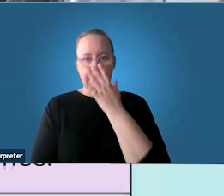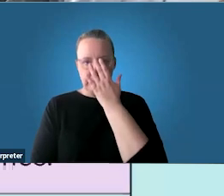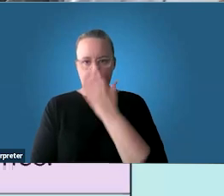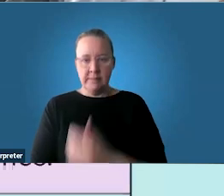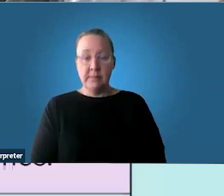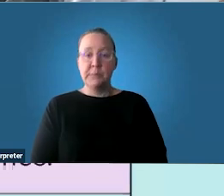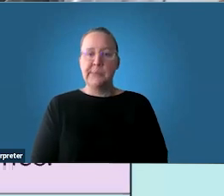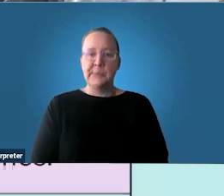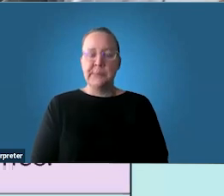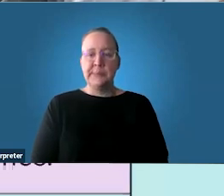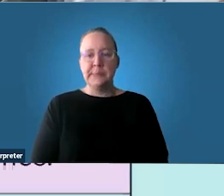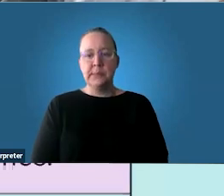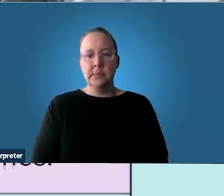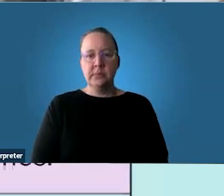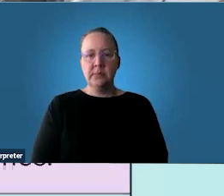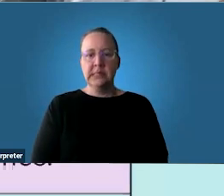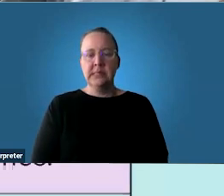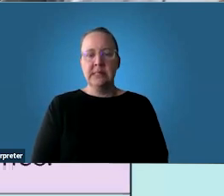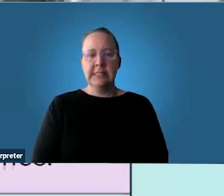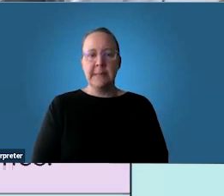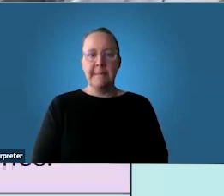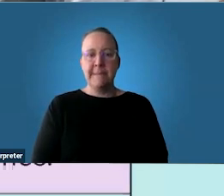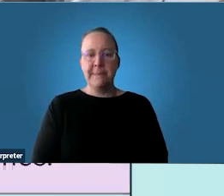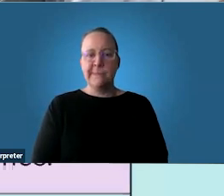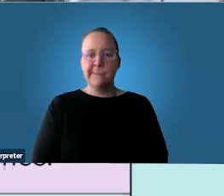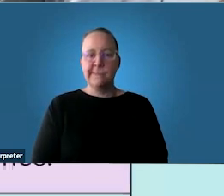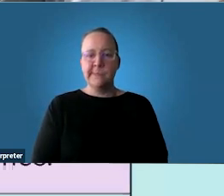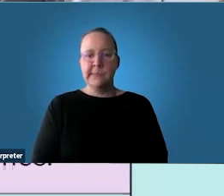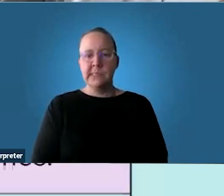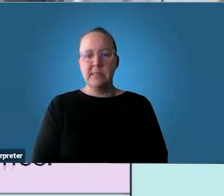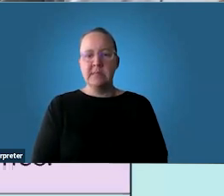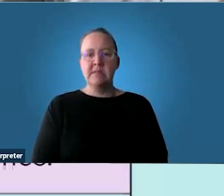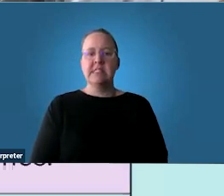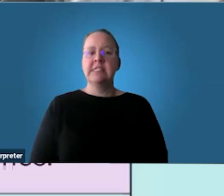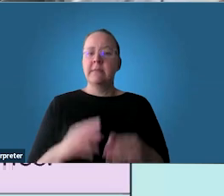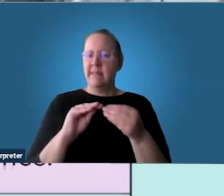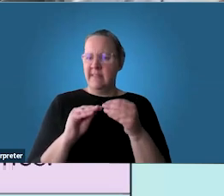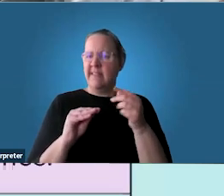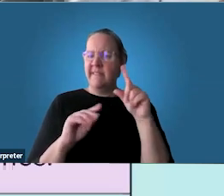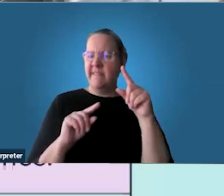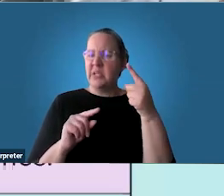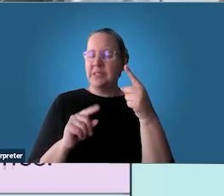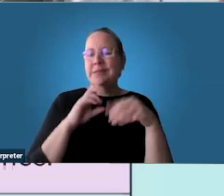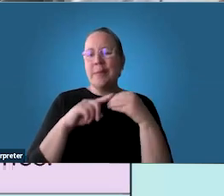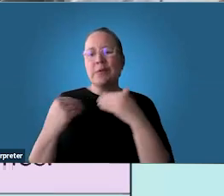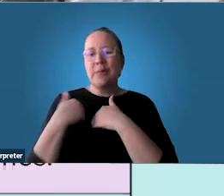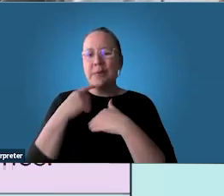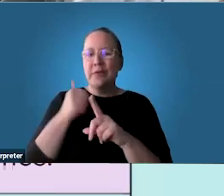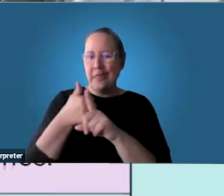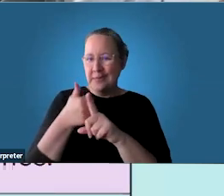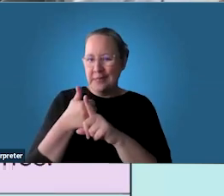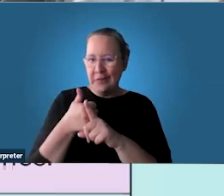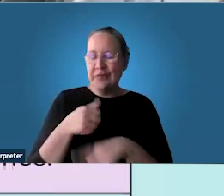choices are the sole determinants of a person's life outcomes. It's the belief that people are solely responsible for themselves.